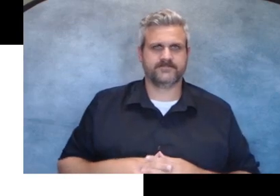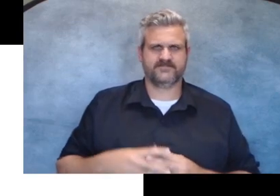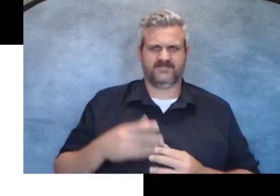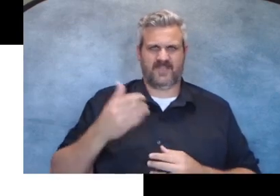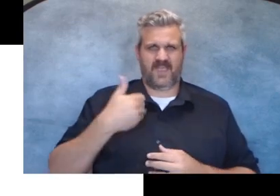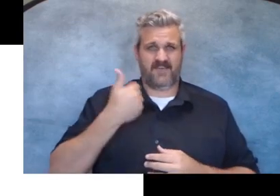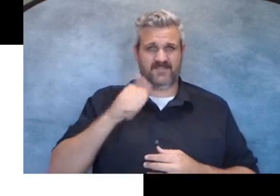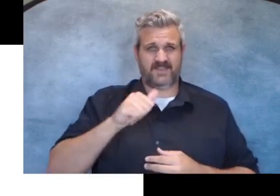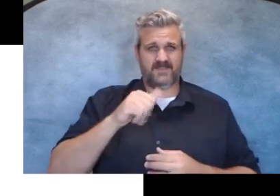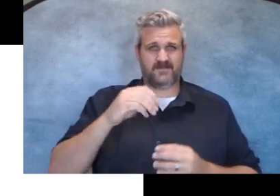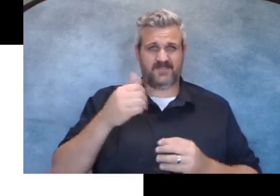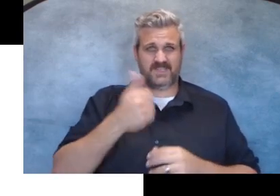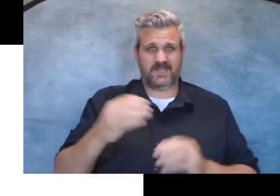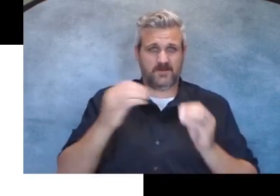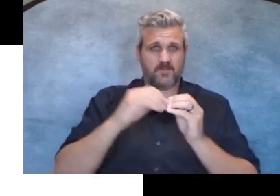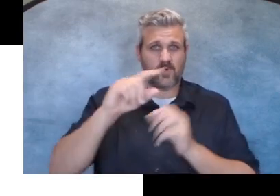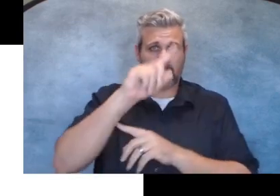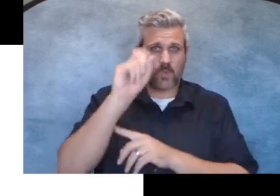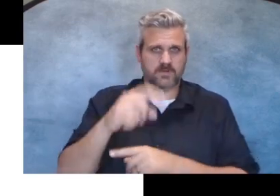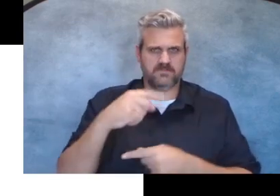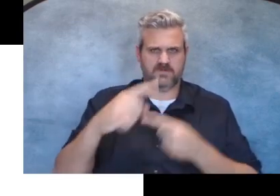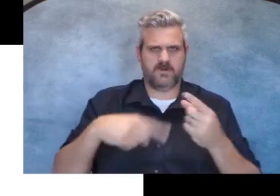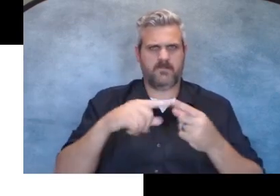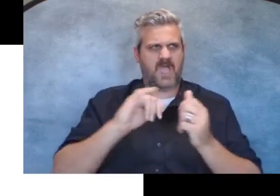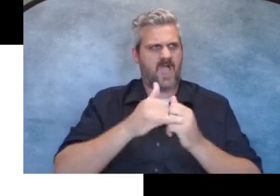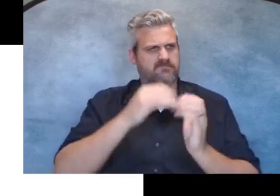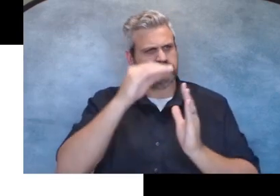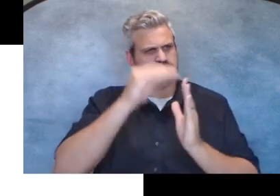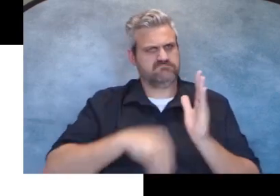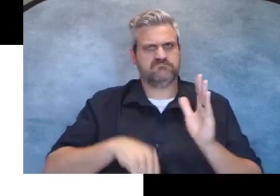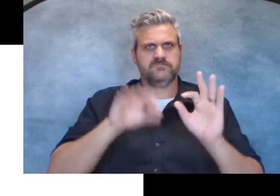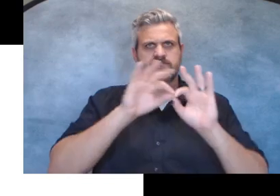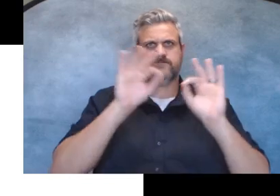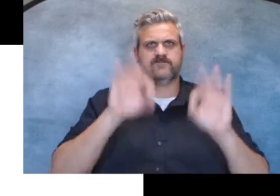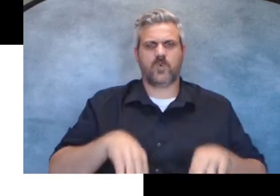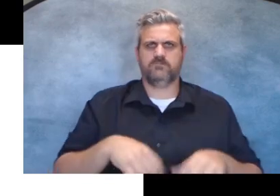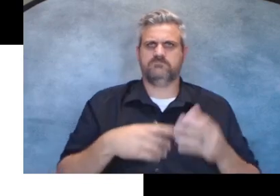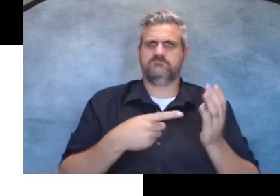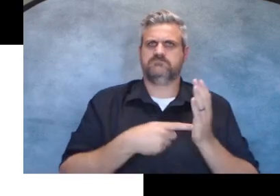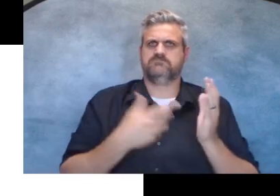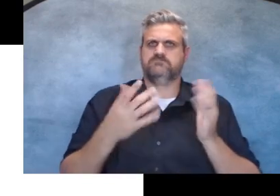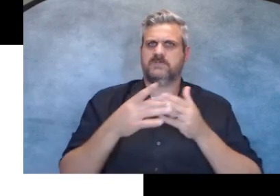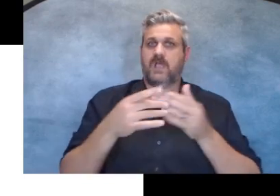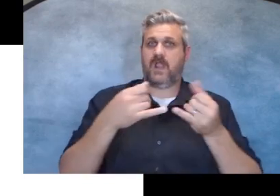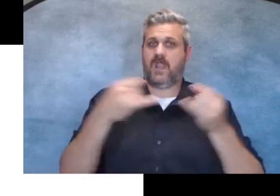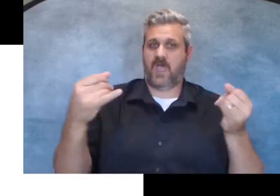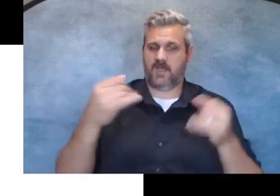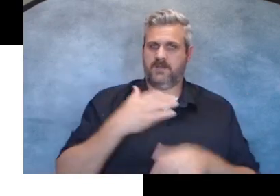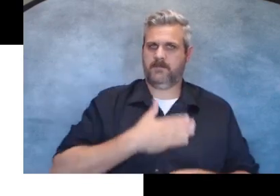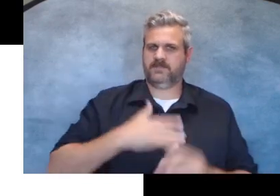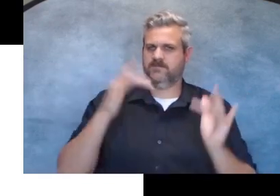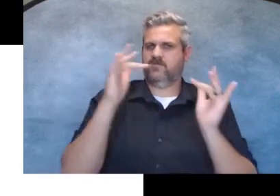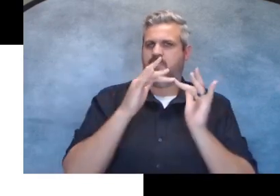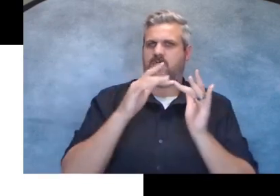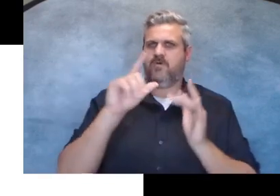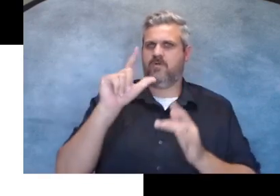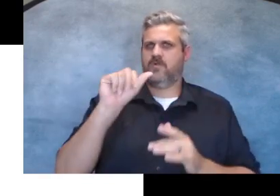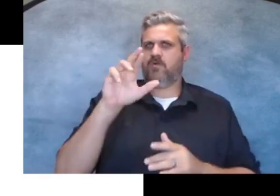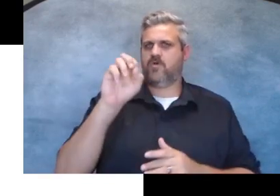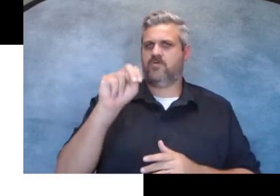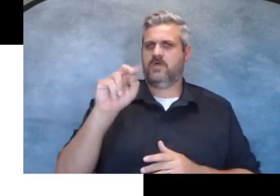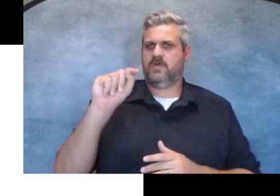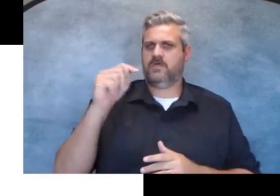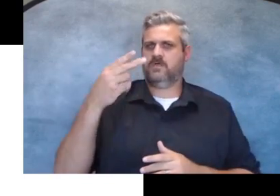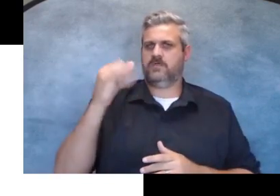If you have any additional questions about completing the alternate assessment participation guidelines, please contact Lauren